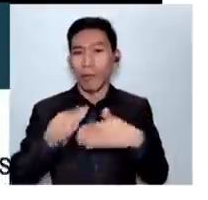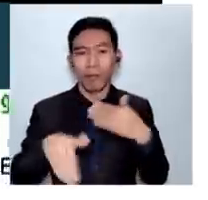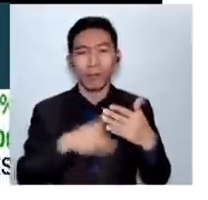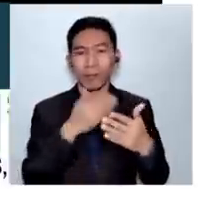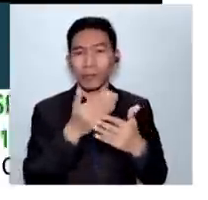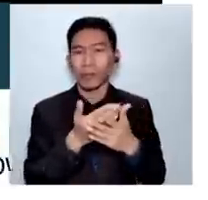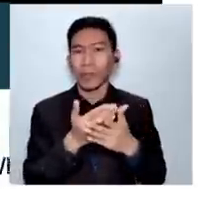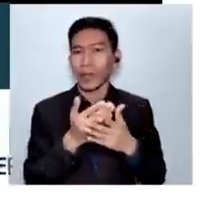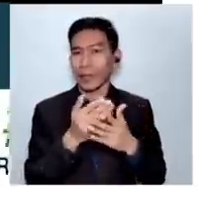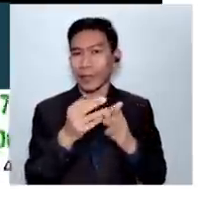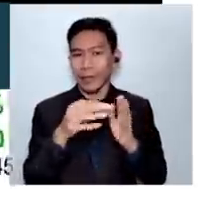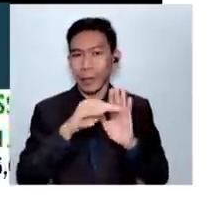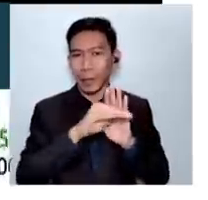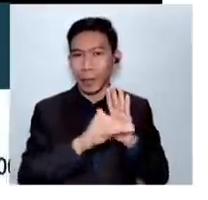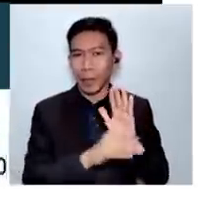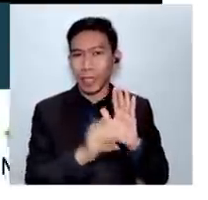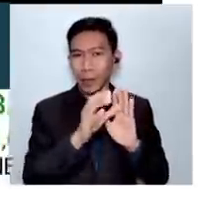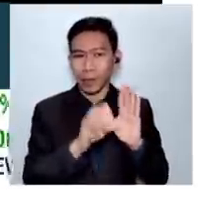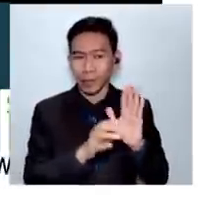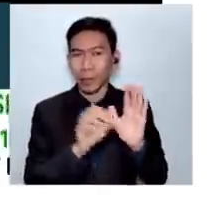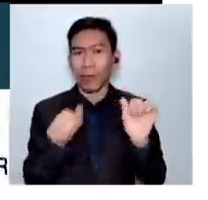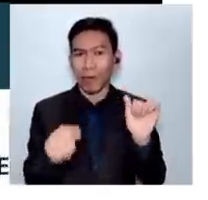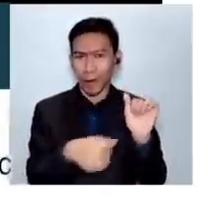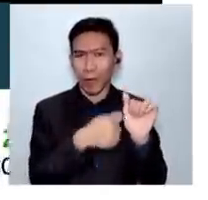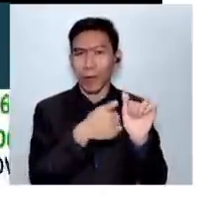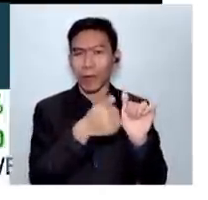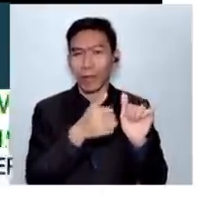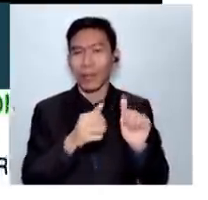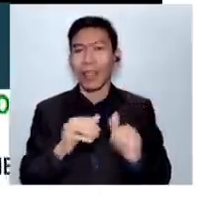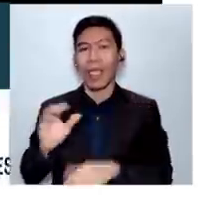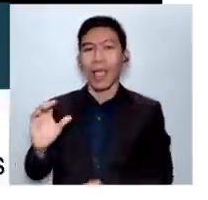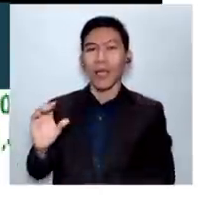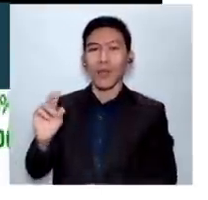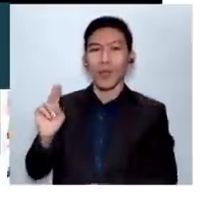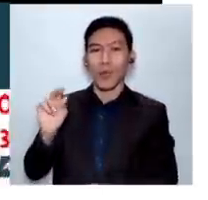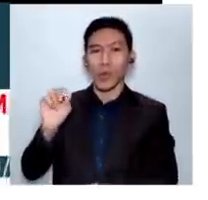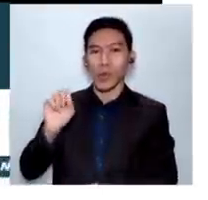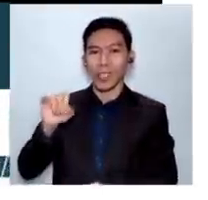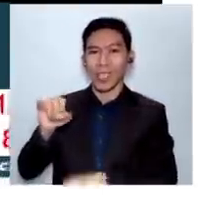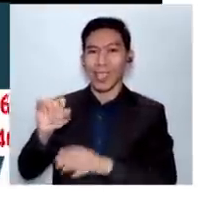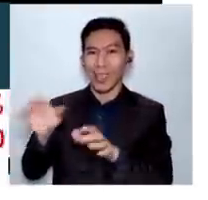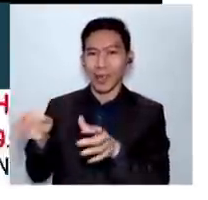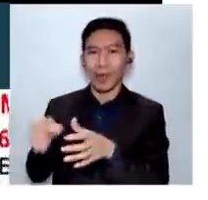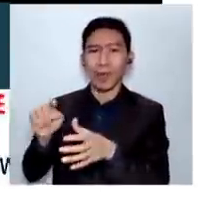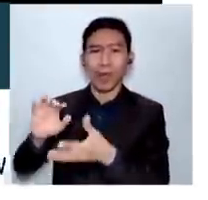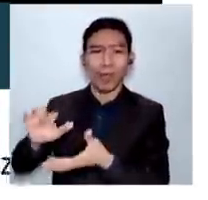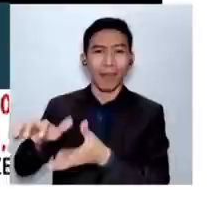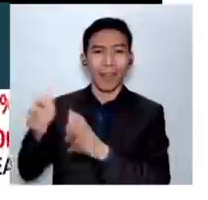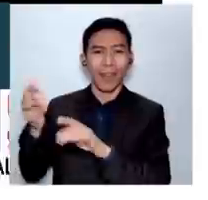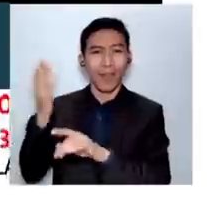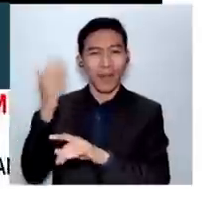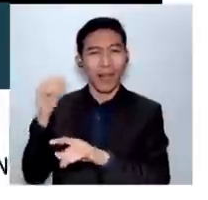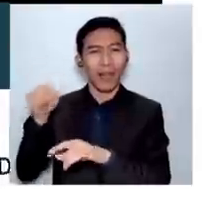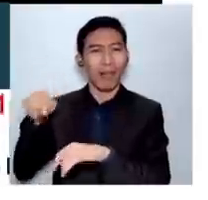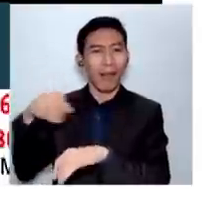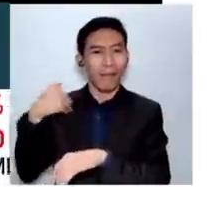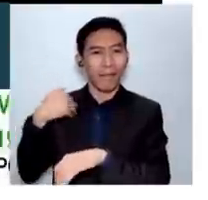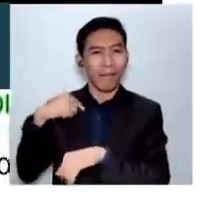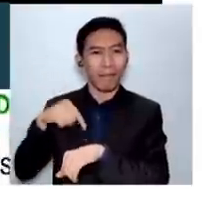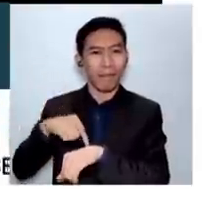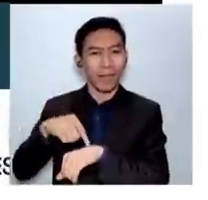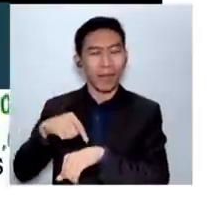them. And then it is the CUSI group which is in disarray because they took the time to